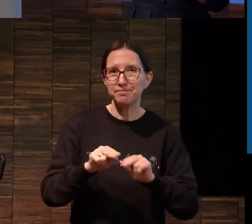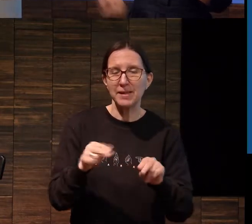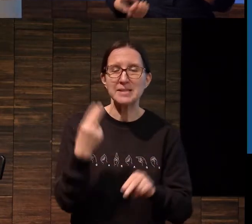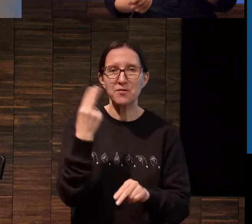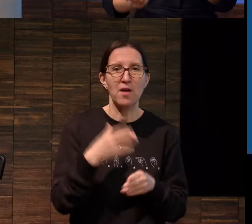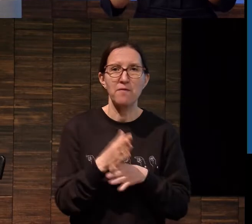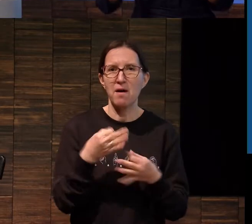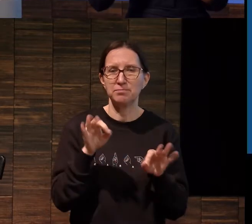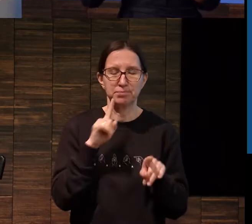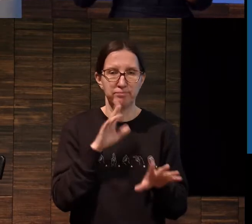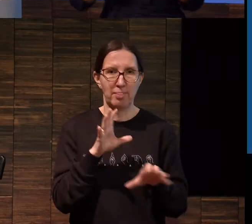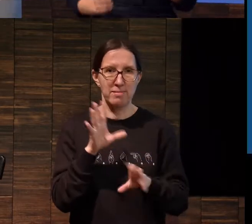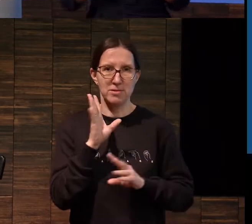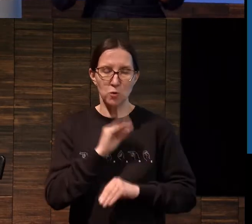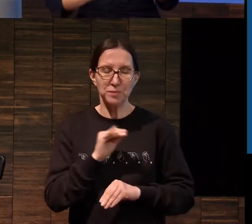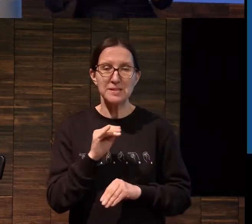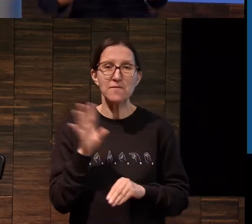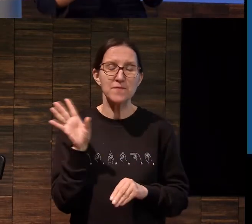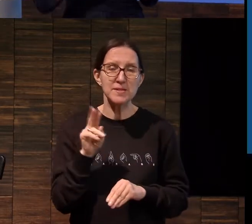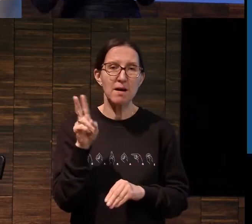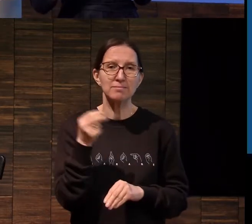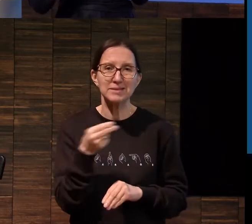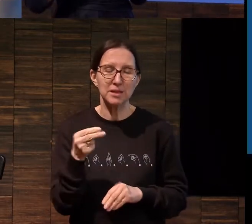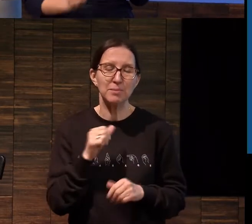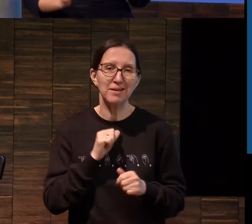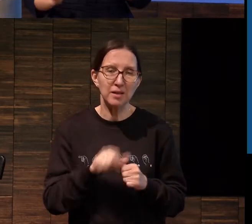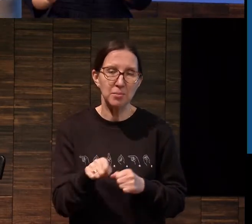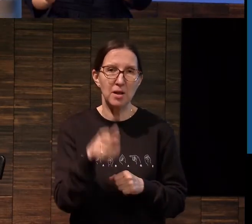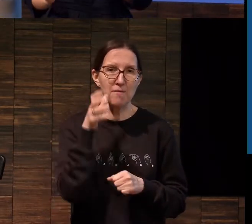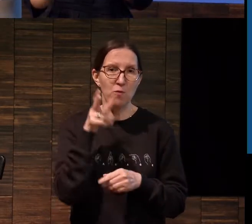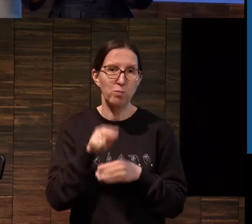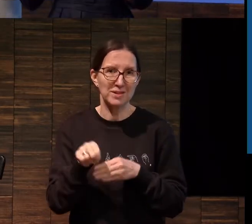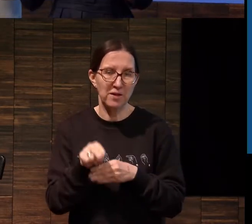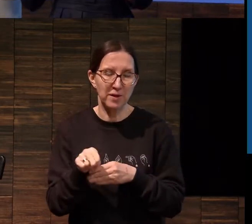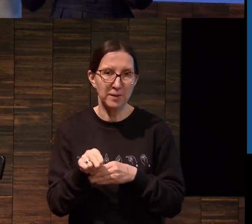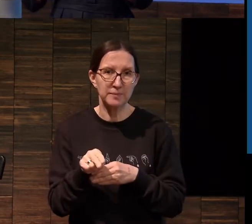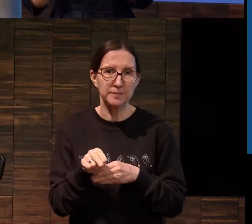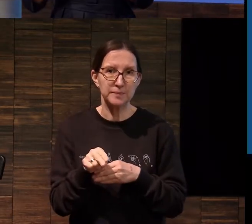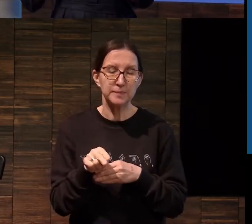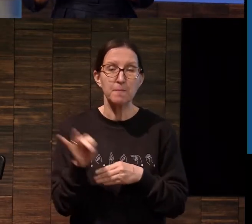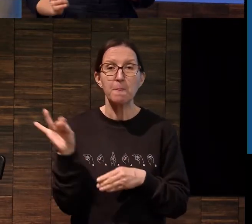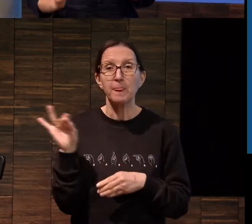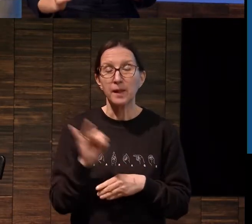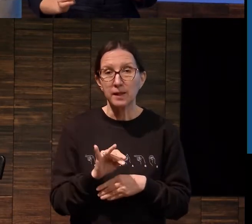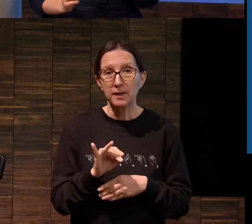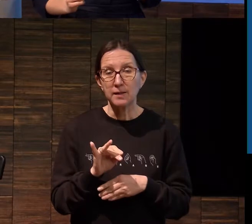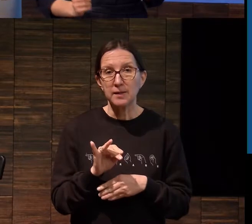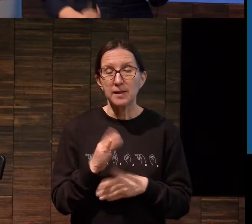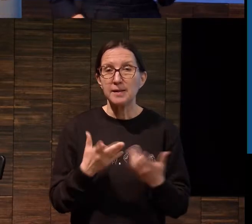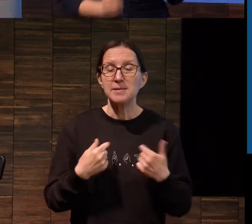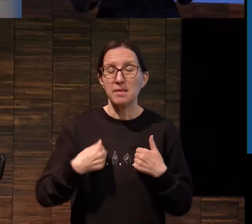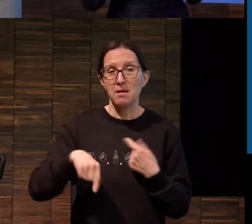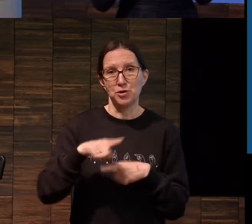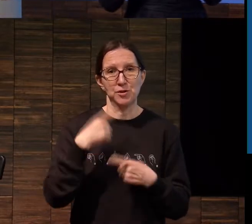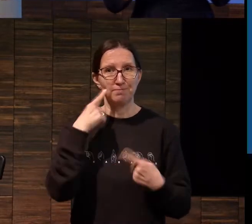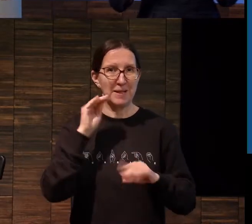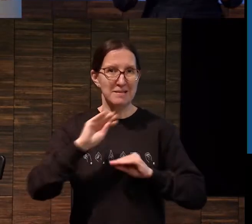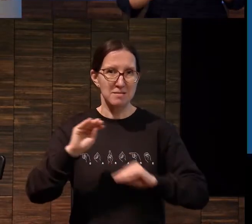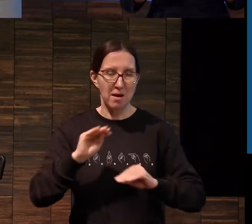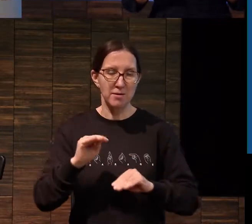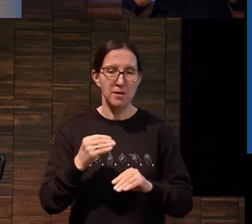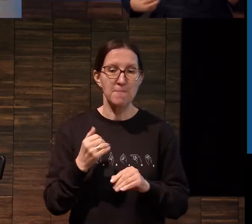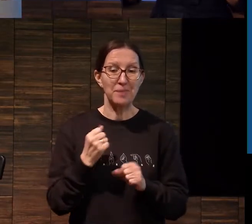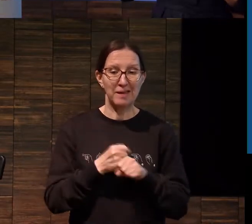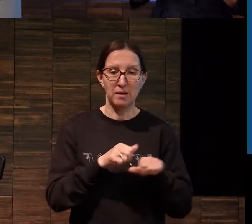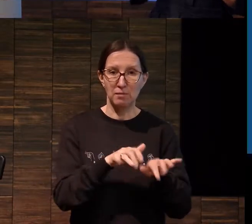I launched a course on digital accessibility because I think the important thing here is